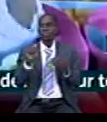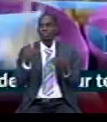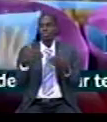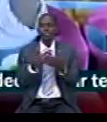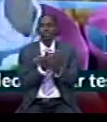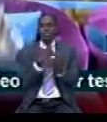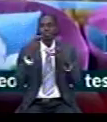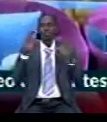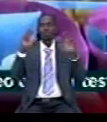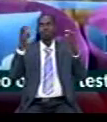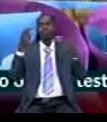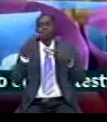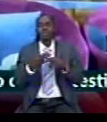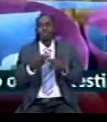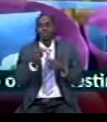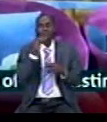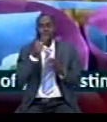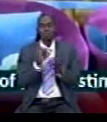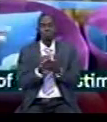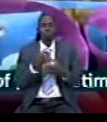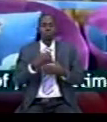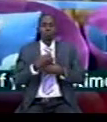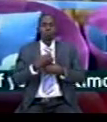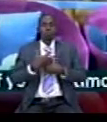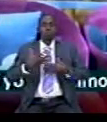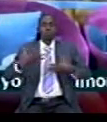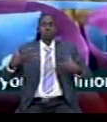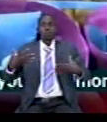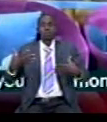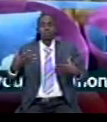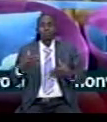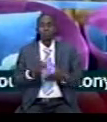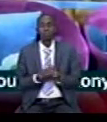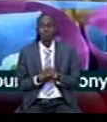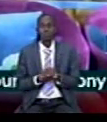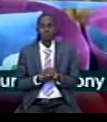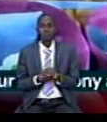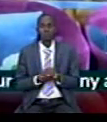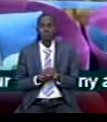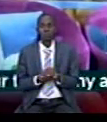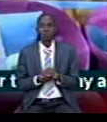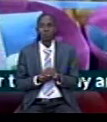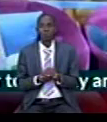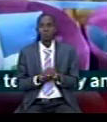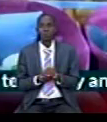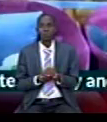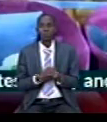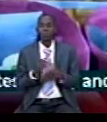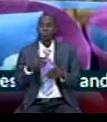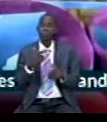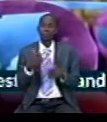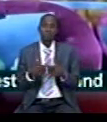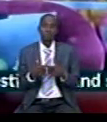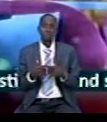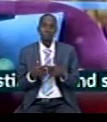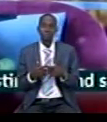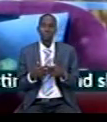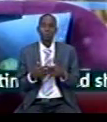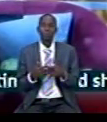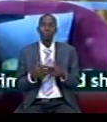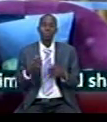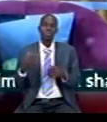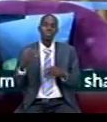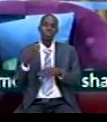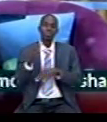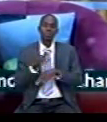very huge ovariances. I didn't know what to do. Then the doctor told my husband,